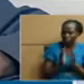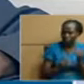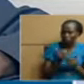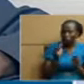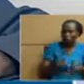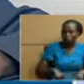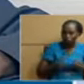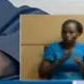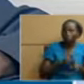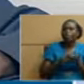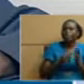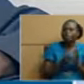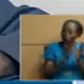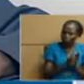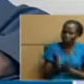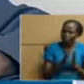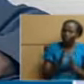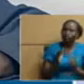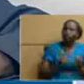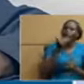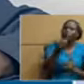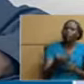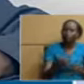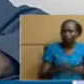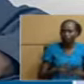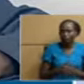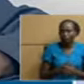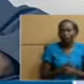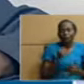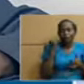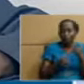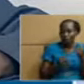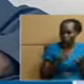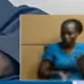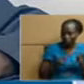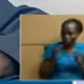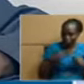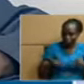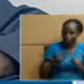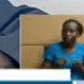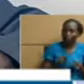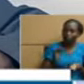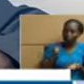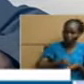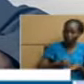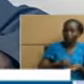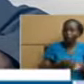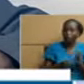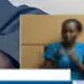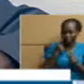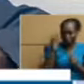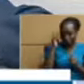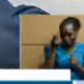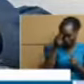therefore you need to plan for that time very well. Thank you. The final one is, I think we need to revisit the policy framework as